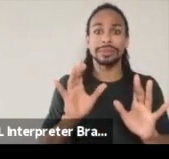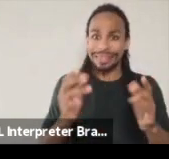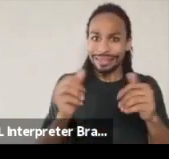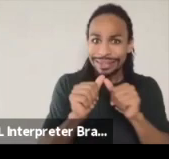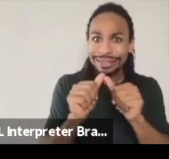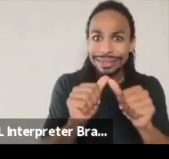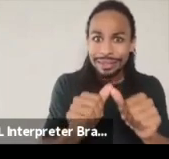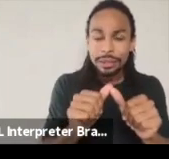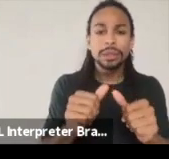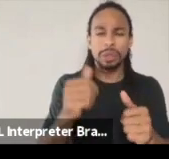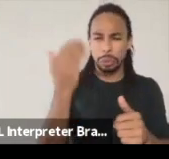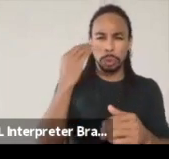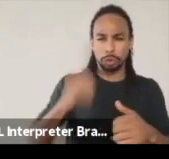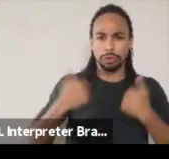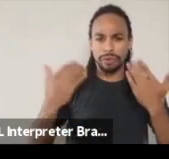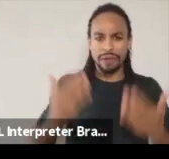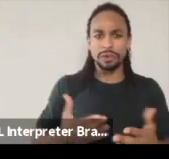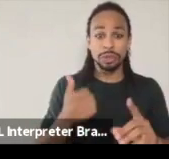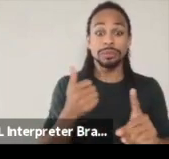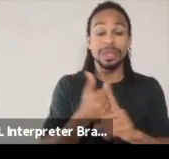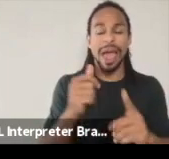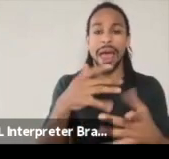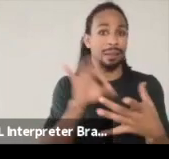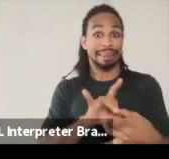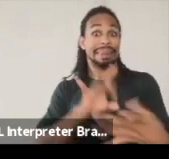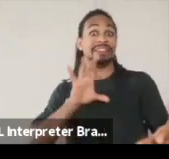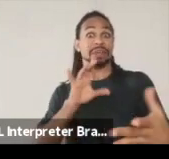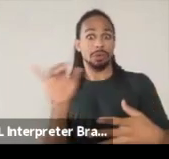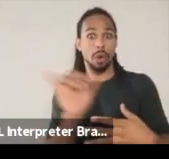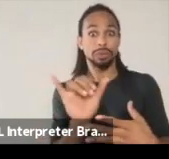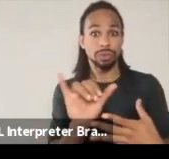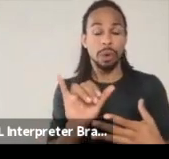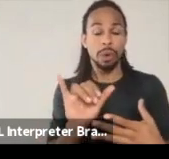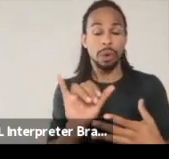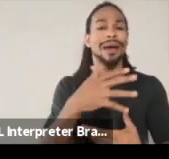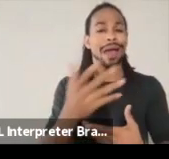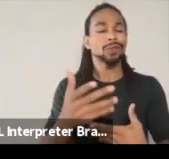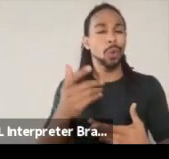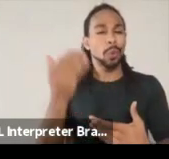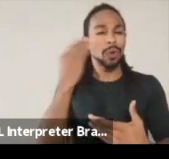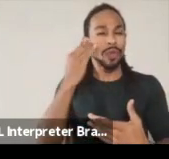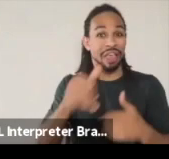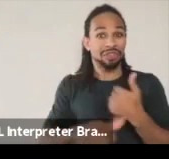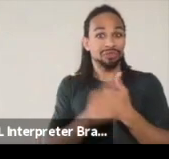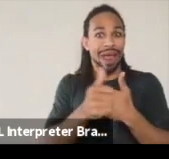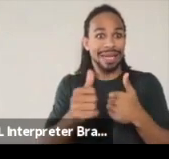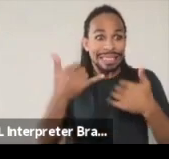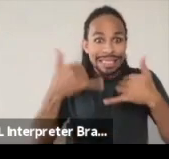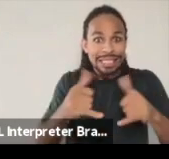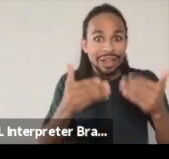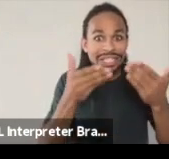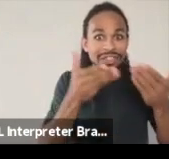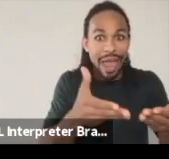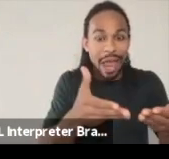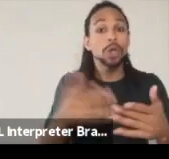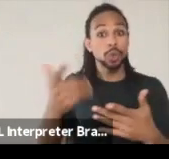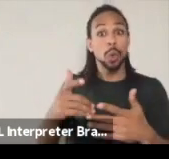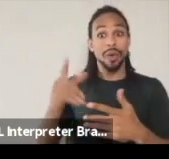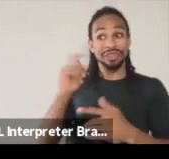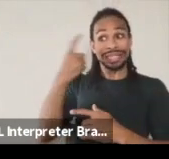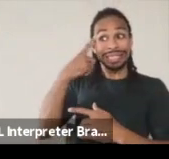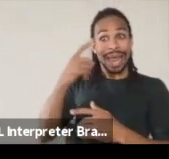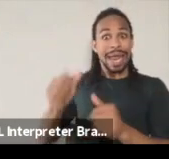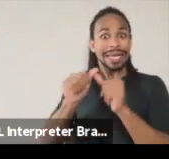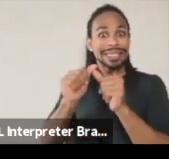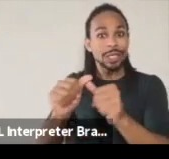about safety and about how to engage with these kinds of systems. And so the state continuing to prosecute without a survivor's consent